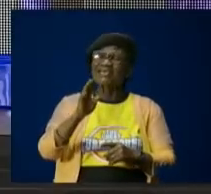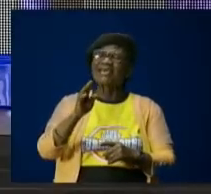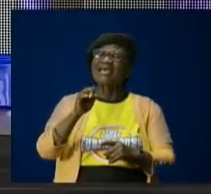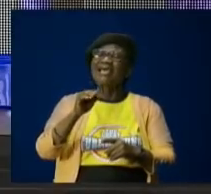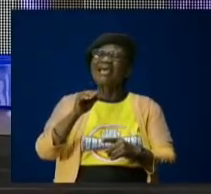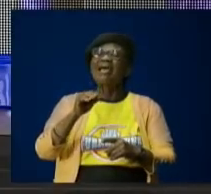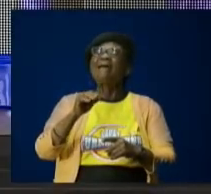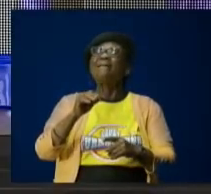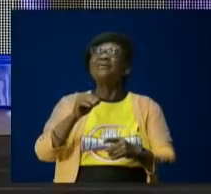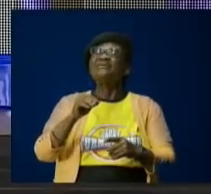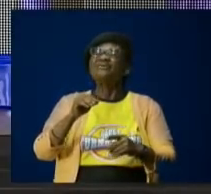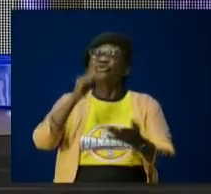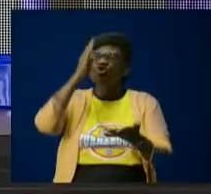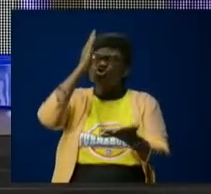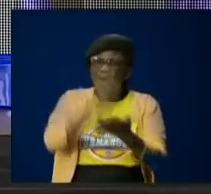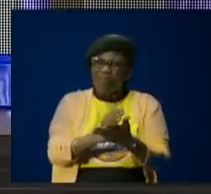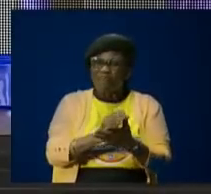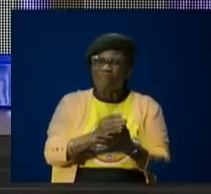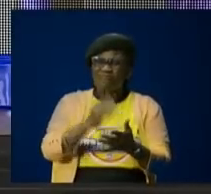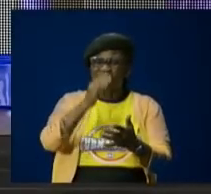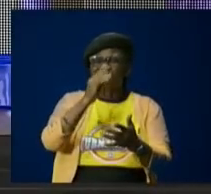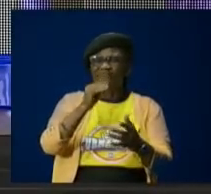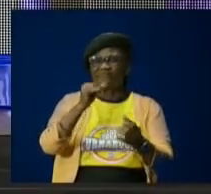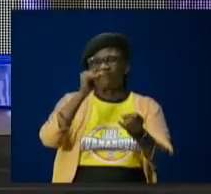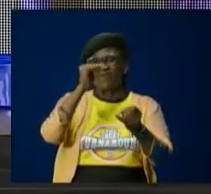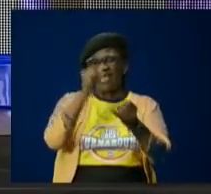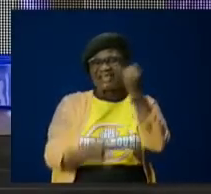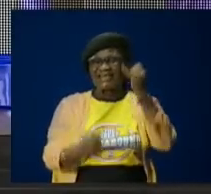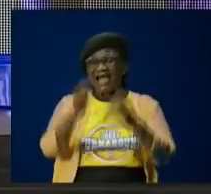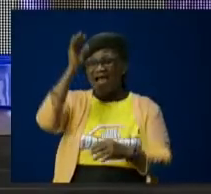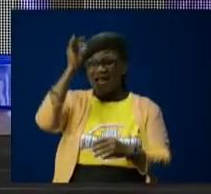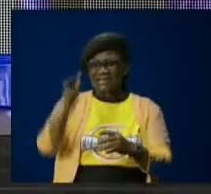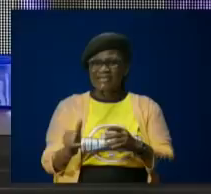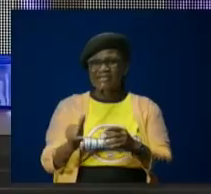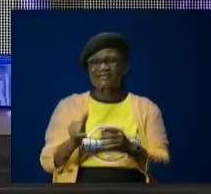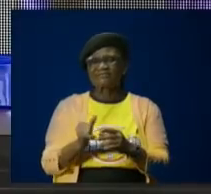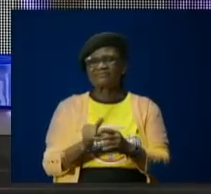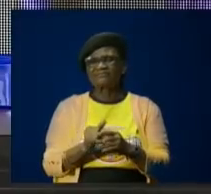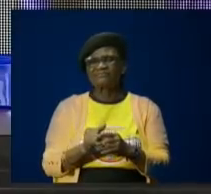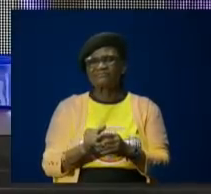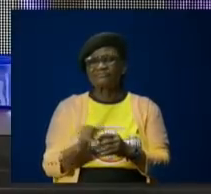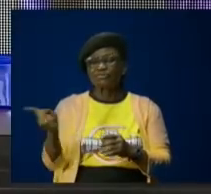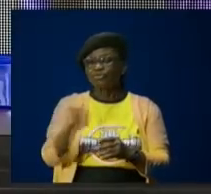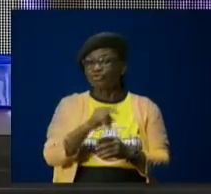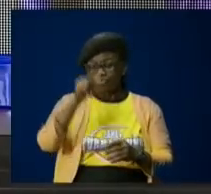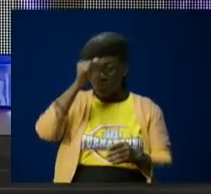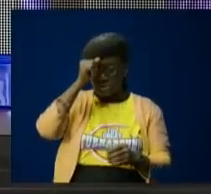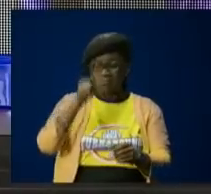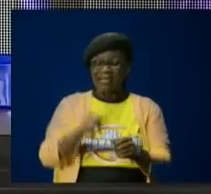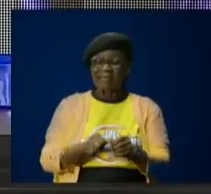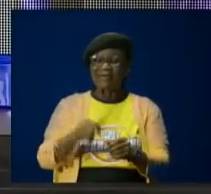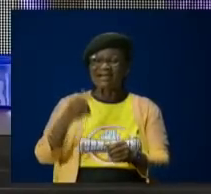Amen. I'm sure you remember the testimony of a child of God